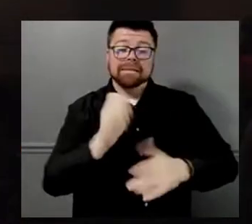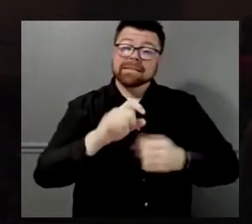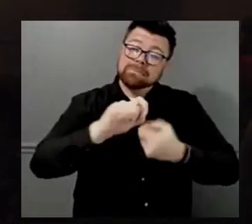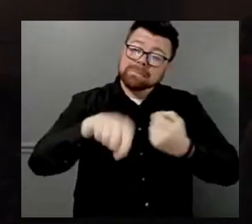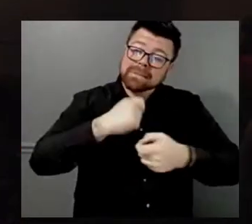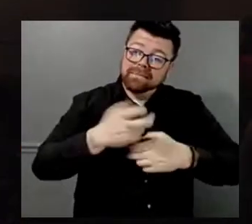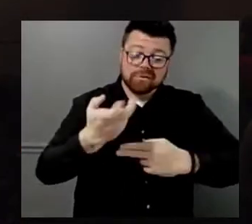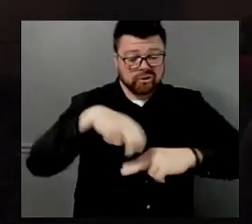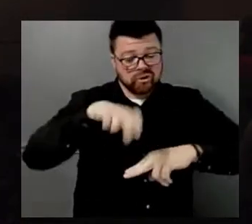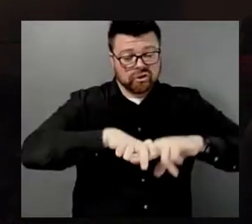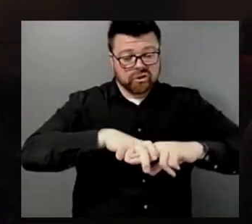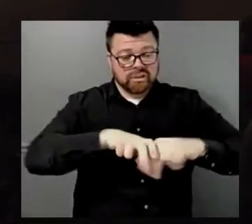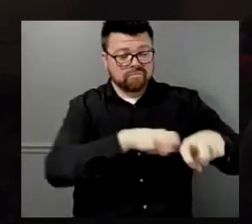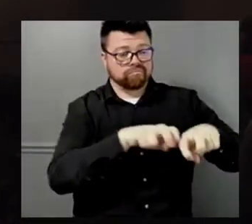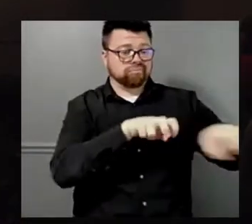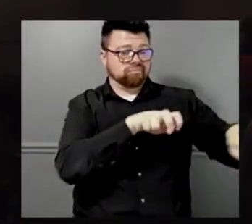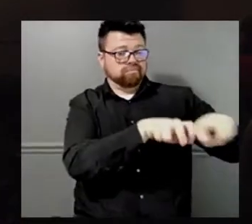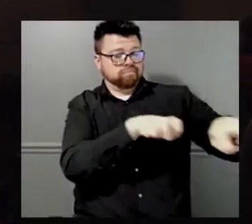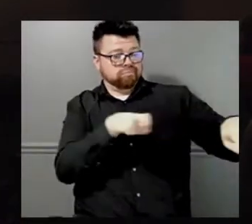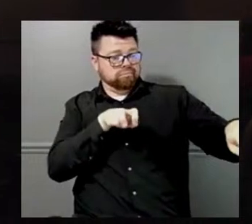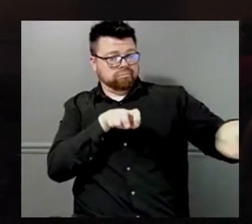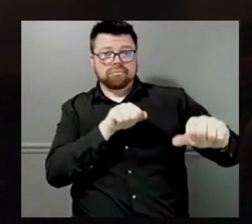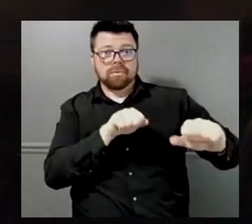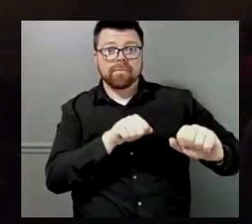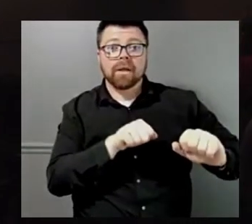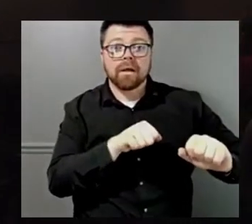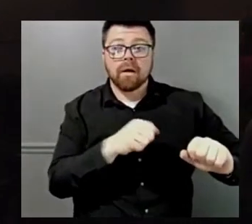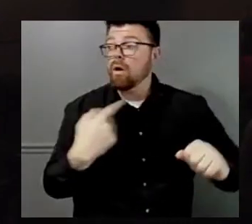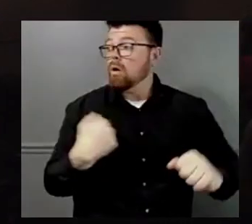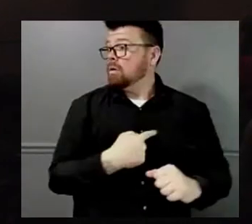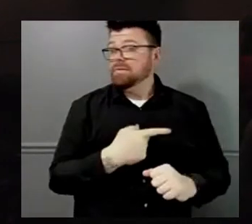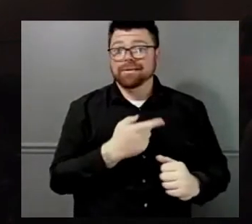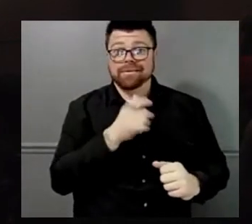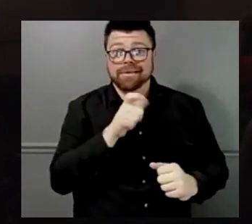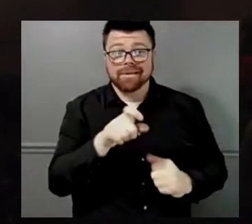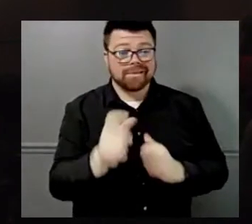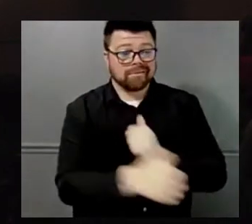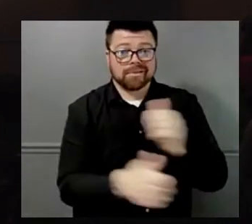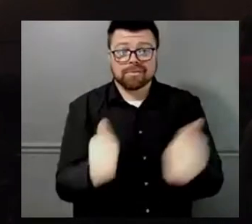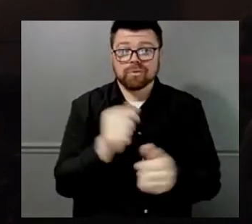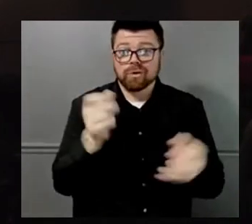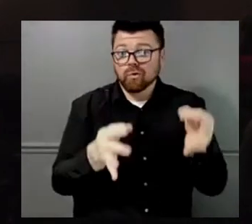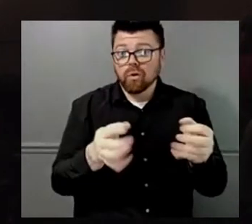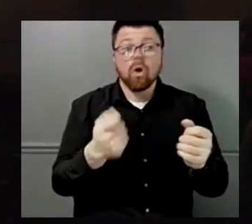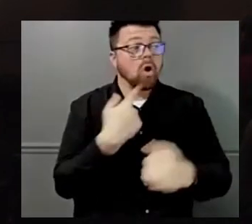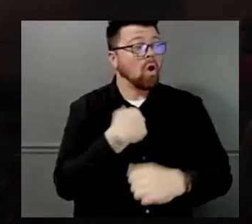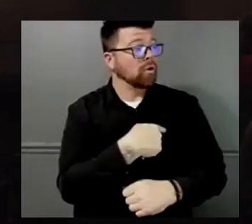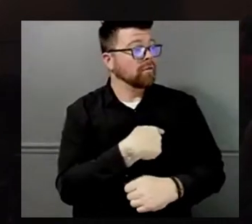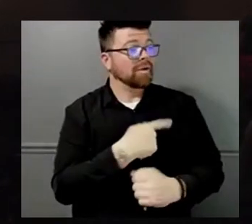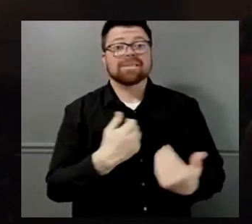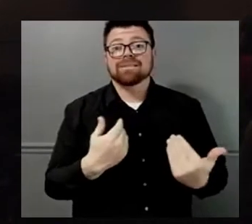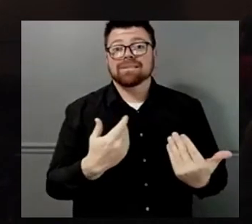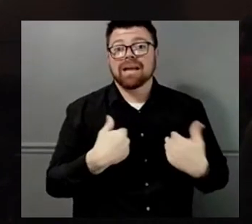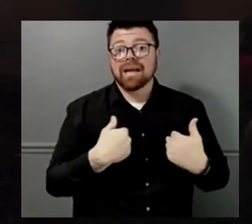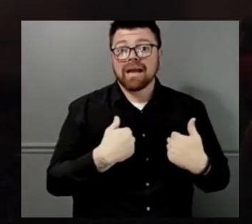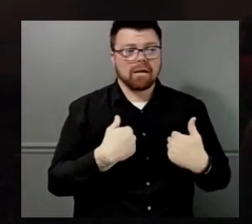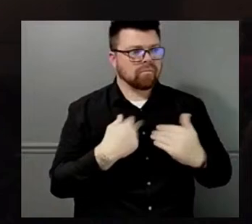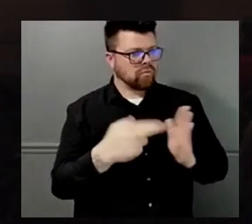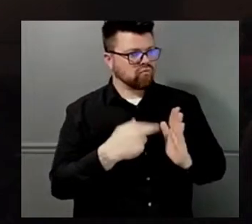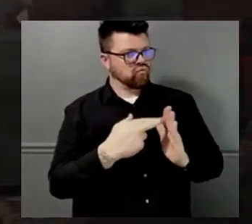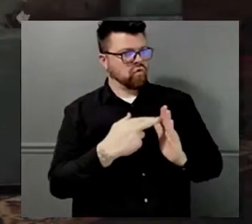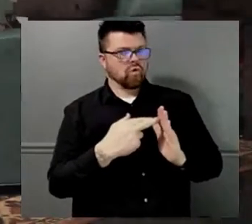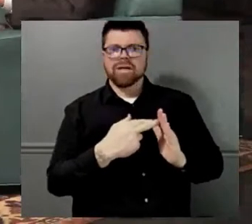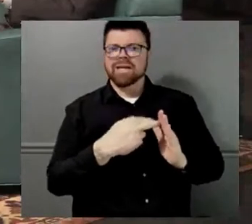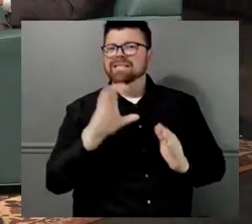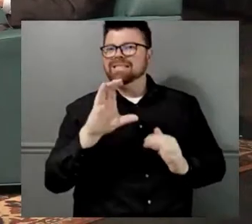we are stewards of. Because every one of us, you don't have to sit on Supreme Court. Every one of us is a steward of a seat in civic life.